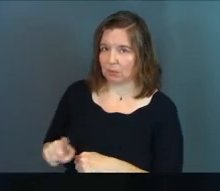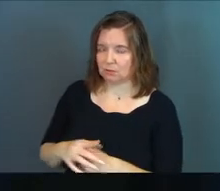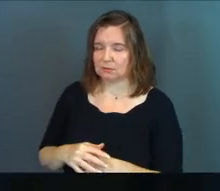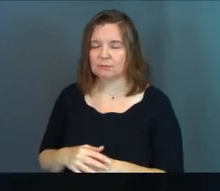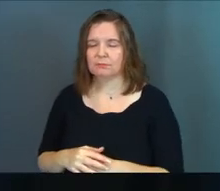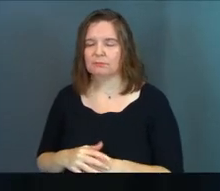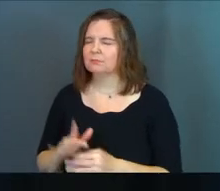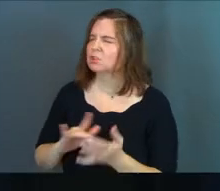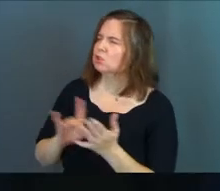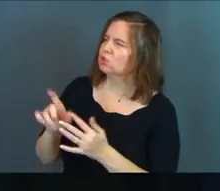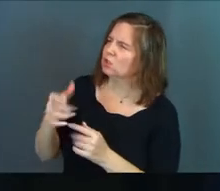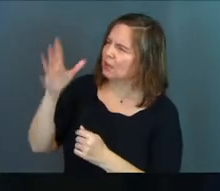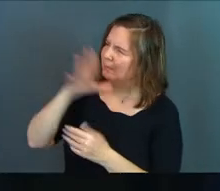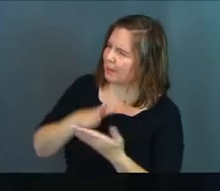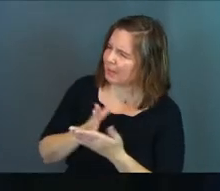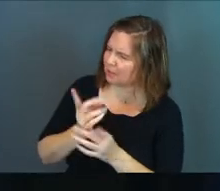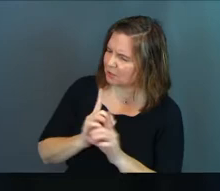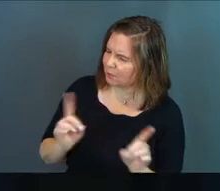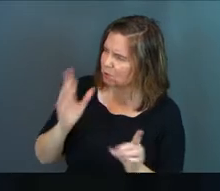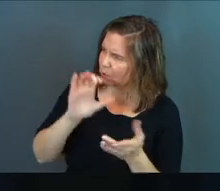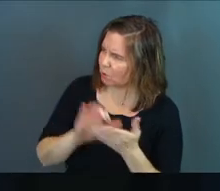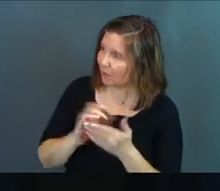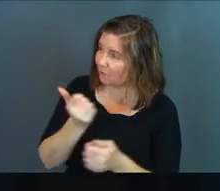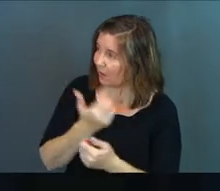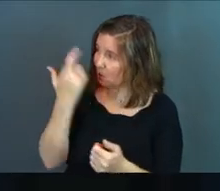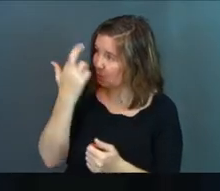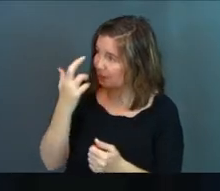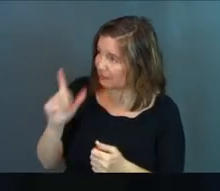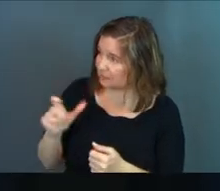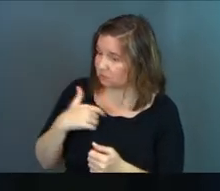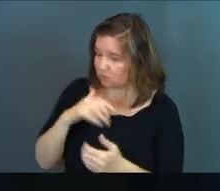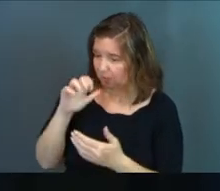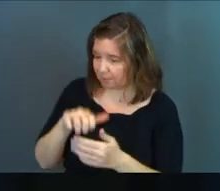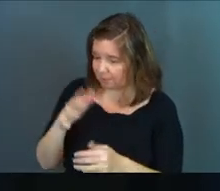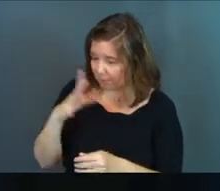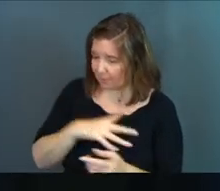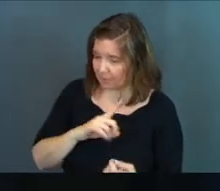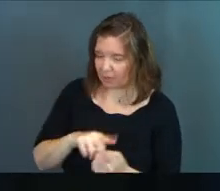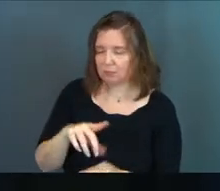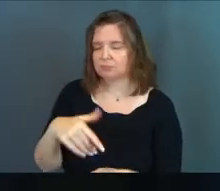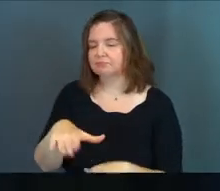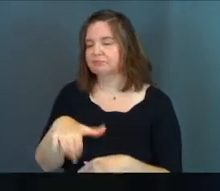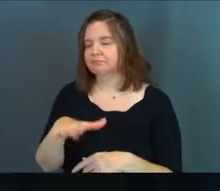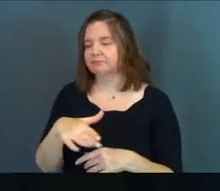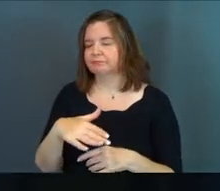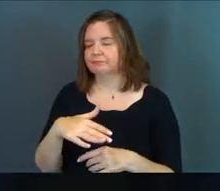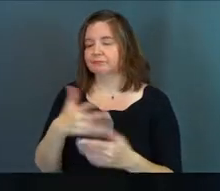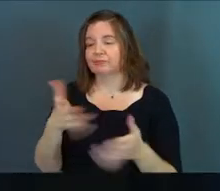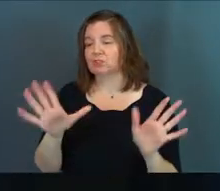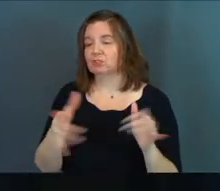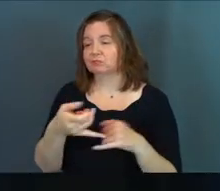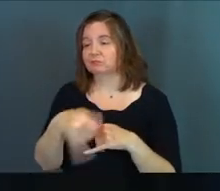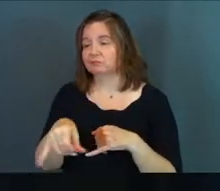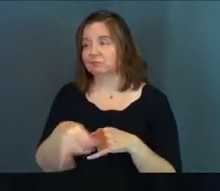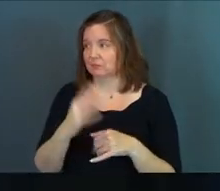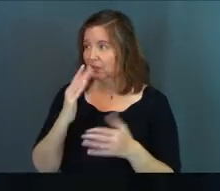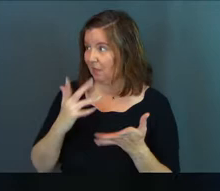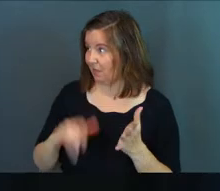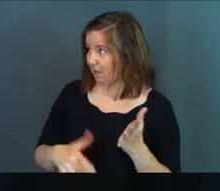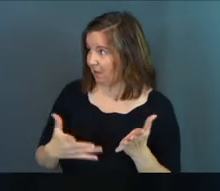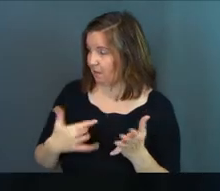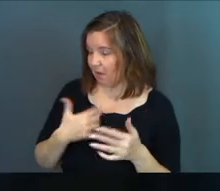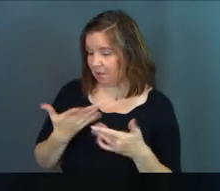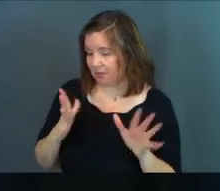Jesus. Jesus, should a man be allowed to divorce his wife for just any reason? Should a man be able to come up and just go, hey, it's over? You know what I mean? Just like,